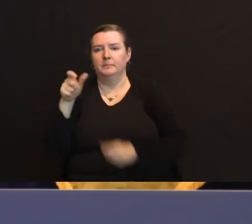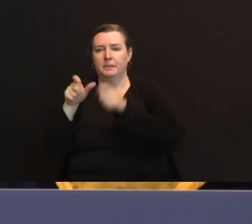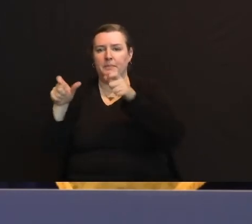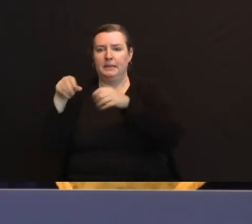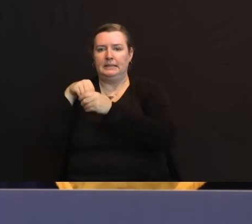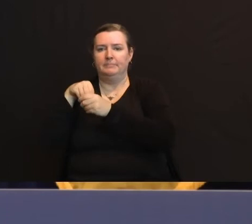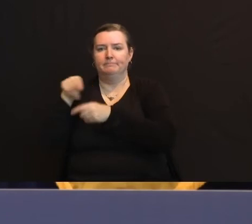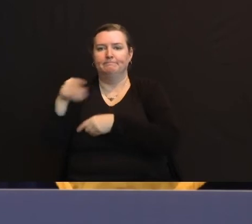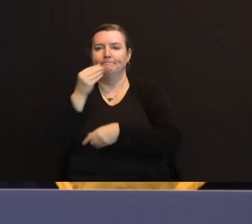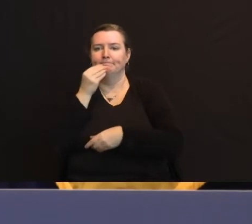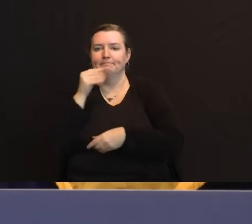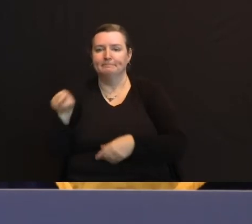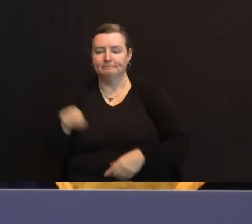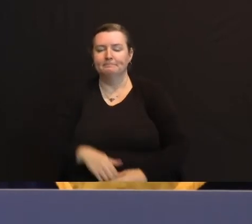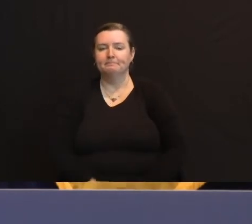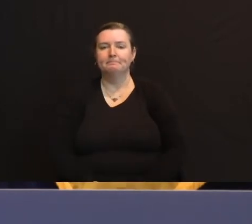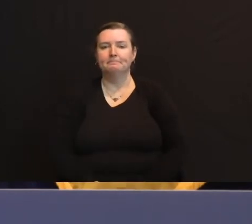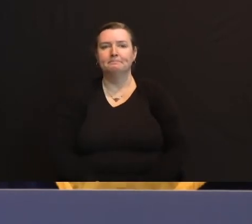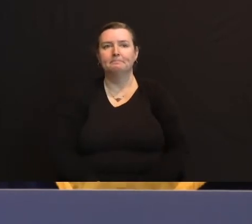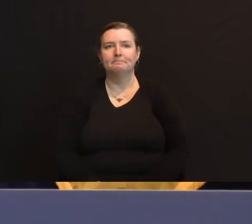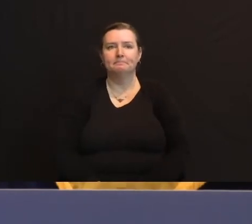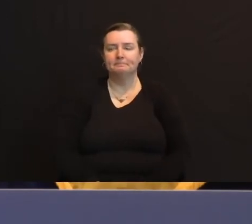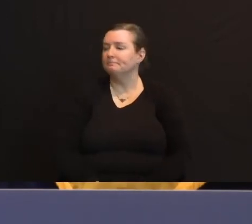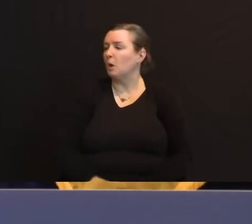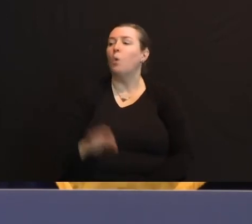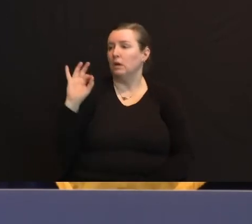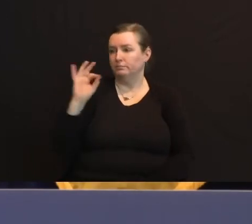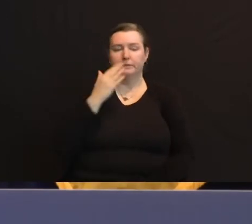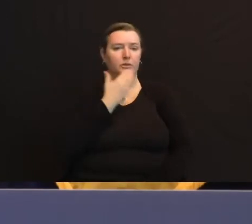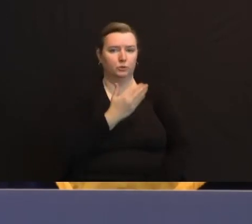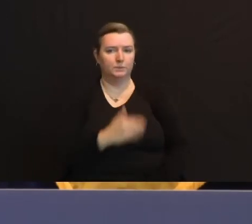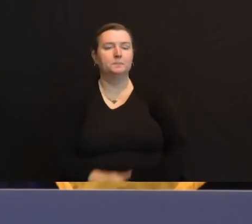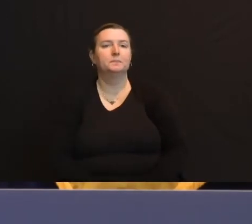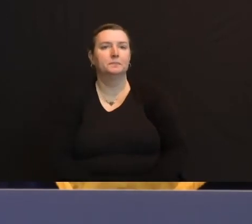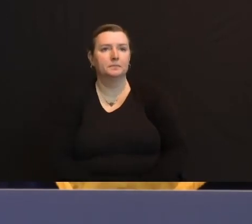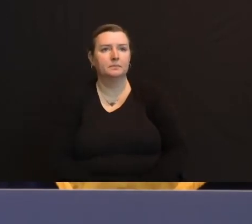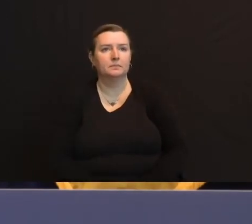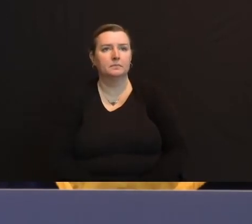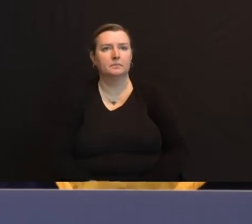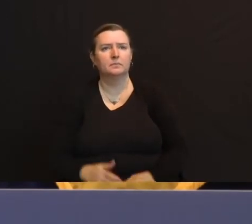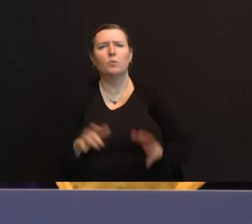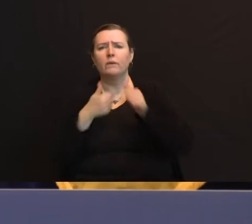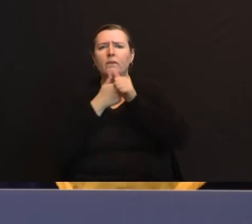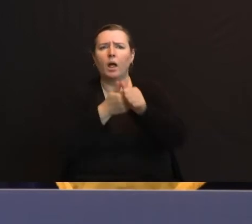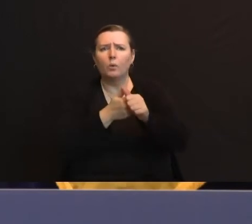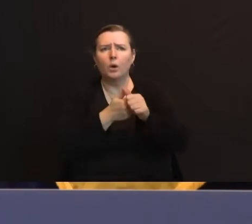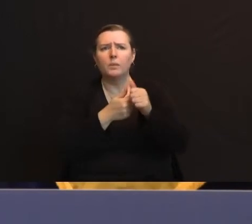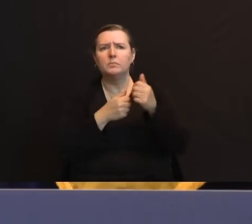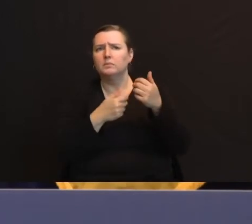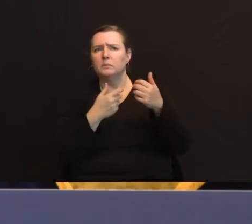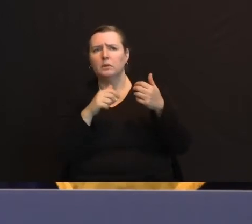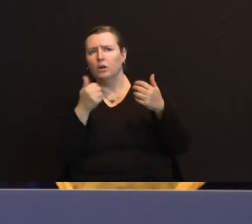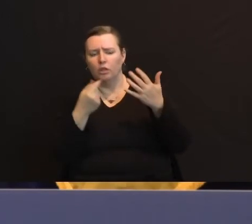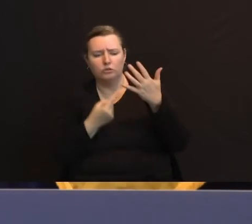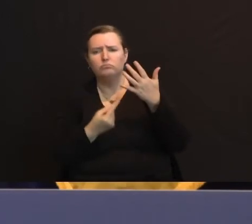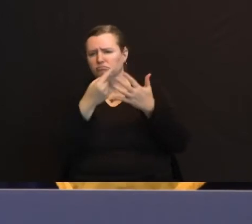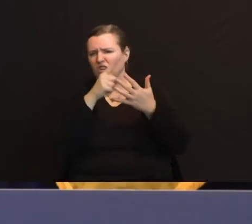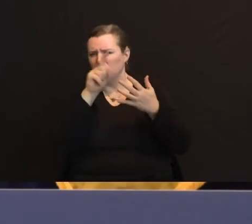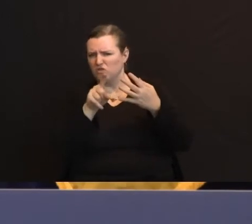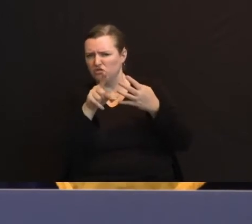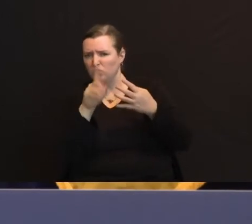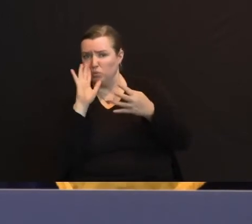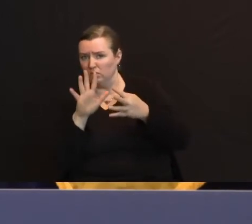you. You good? Okay, you guys, we'll follow up on the list. Now we'll come down to Matt, who's been on